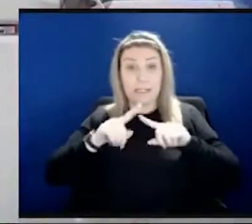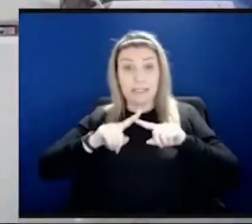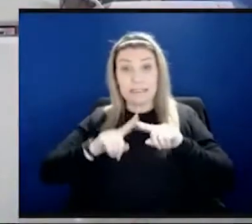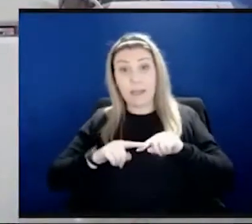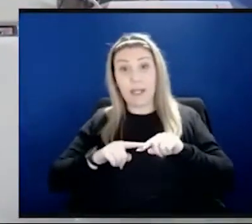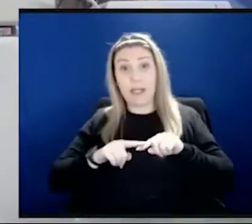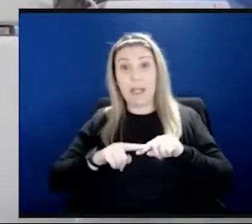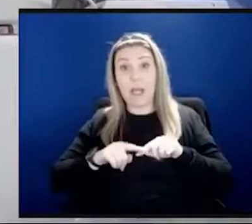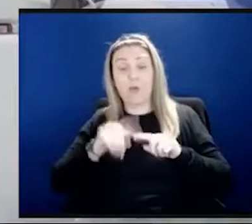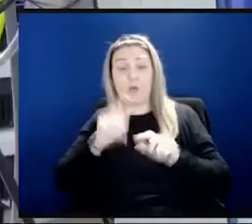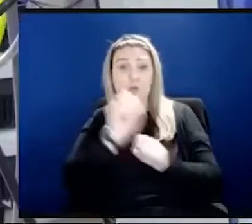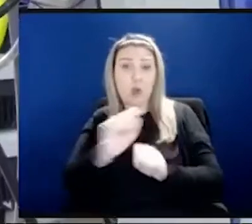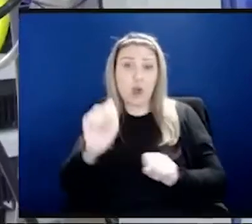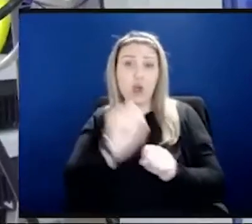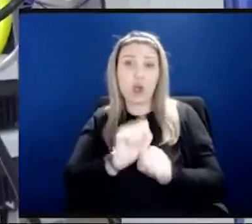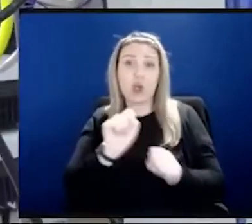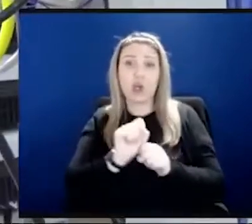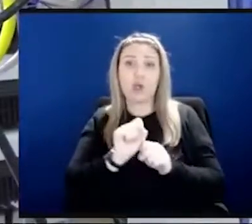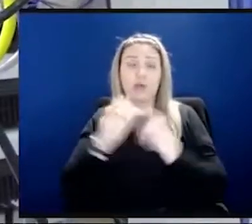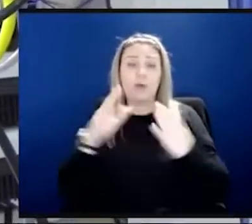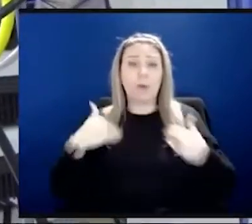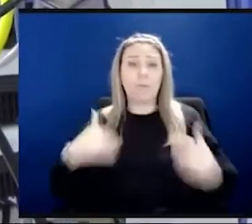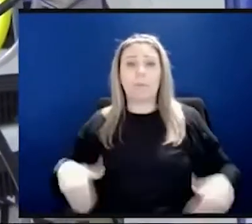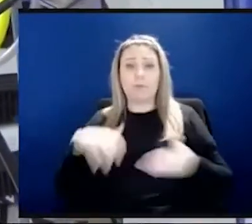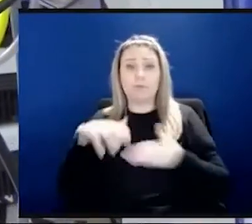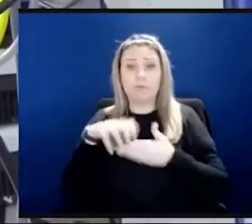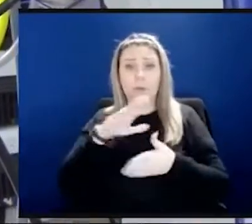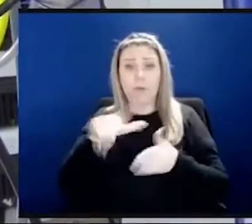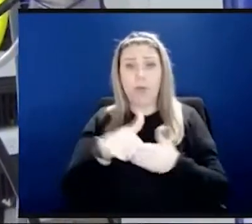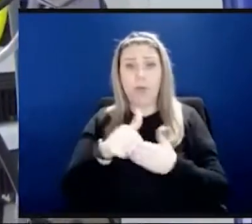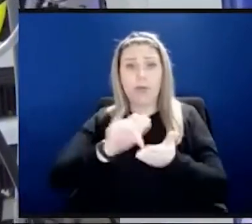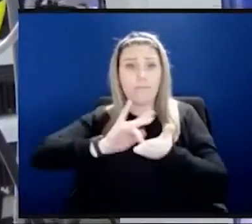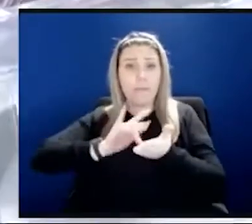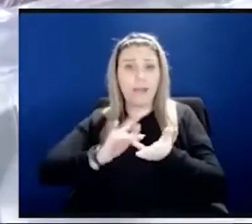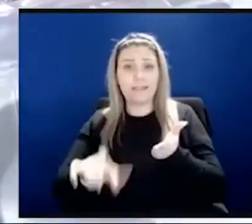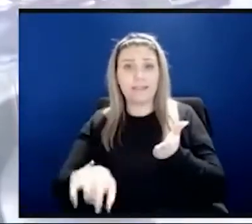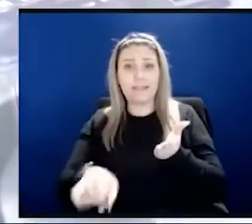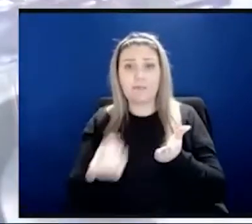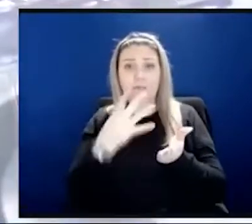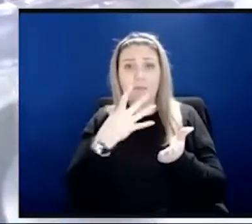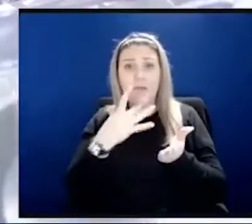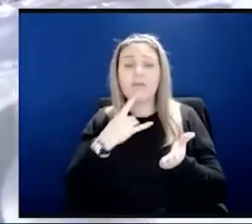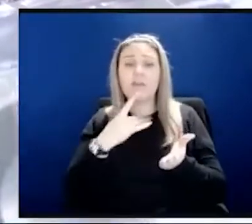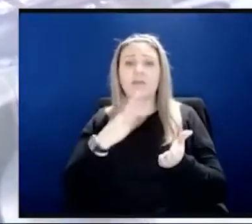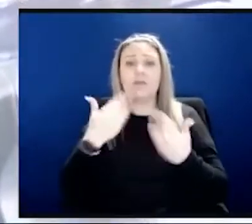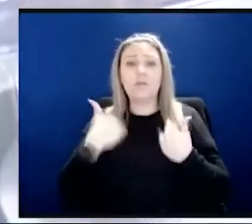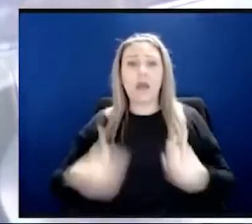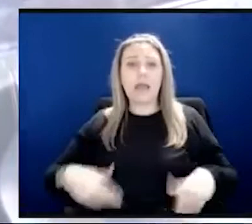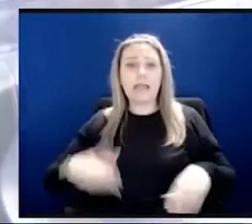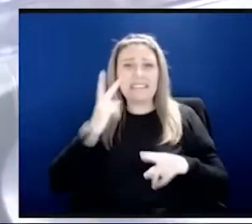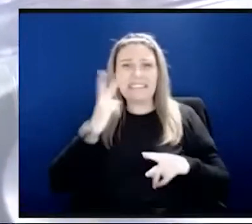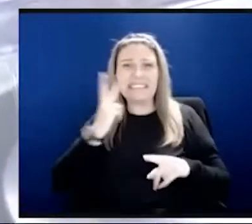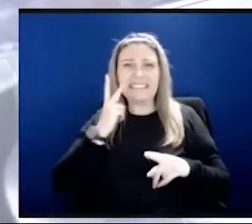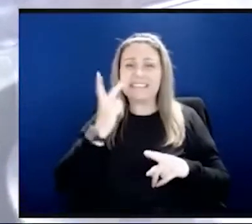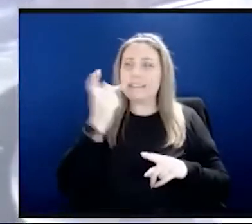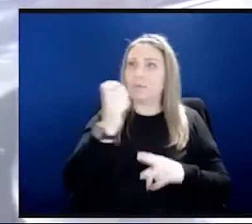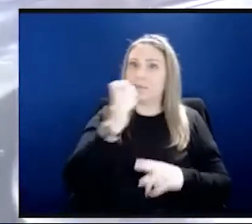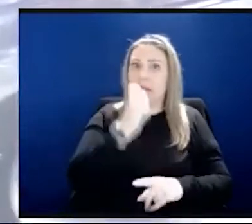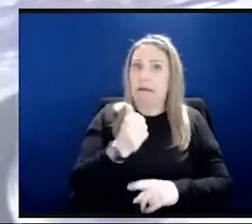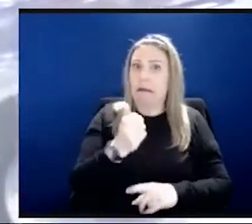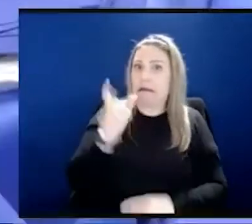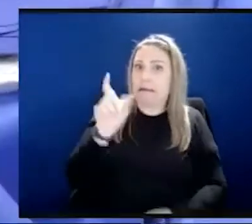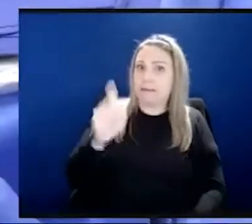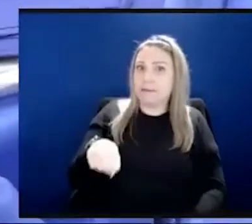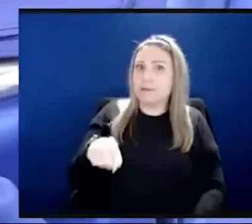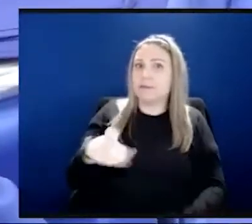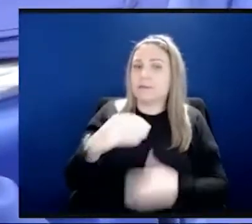on immunosuppression and all the meds that we have to take. And so your body always sees it as foreign, and that's why you don't get a transplant